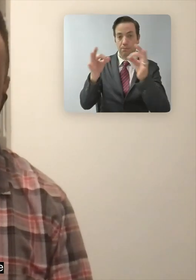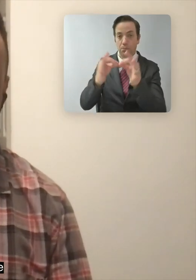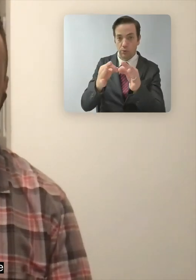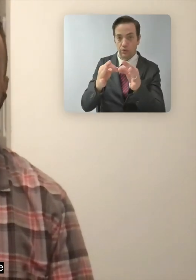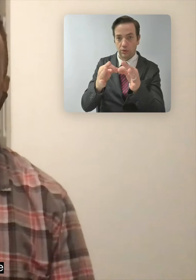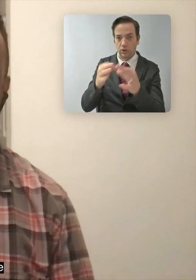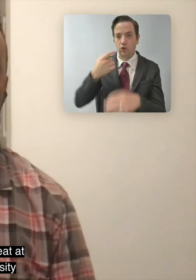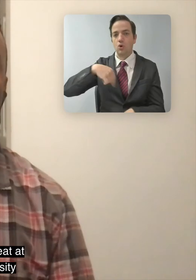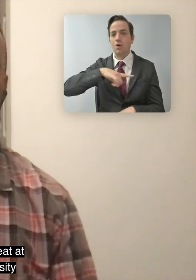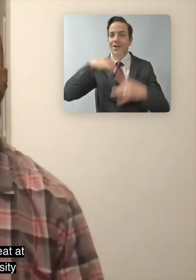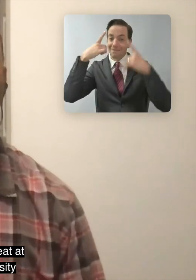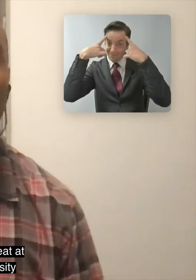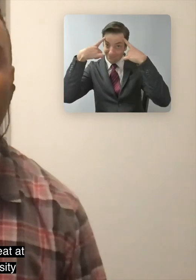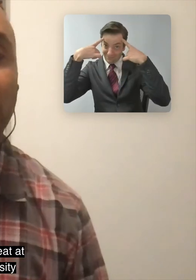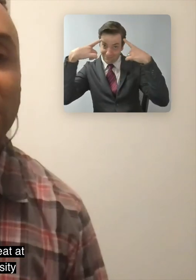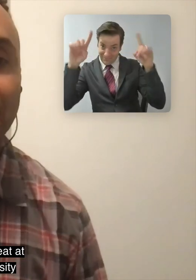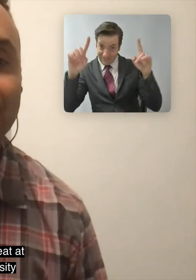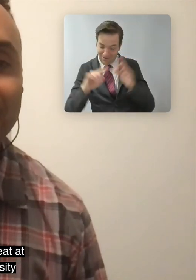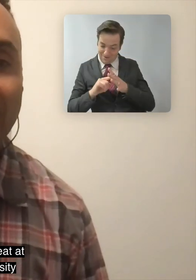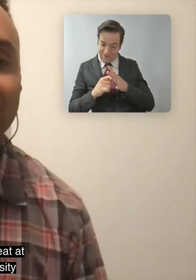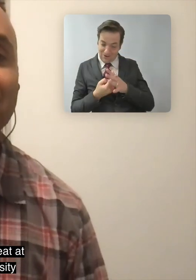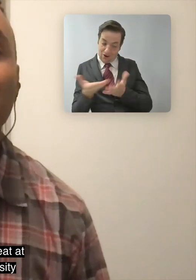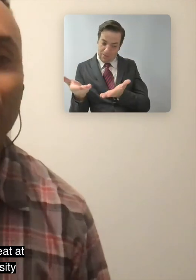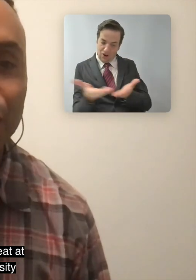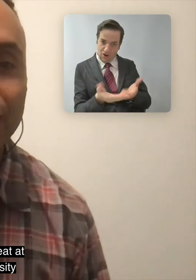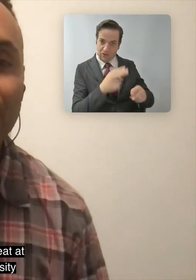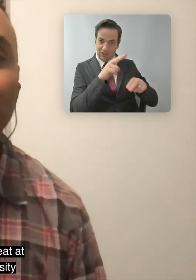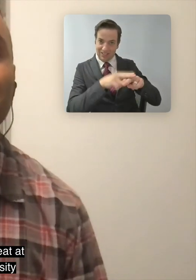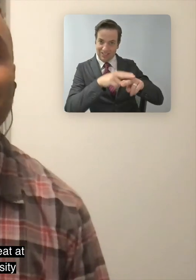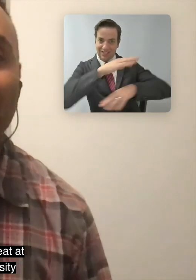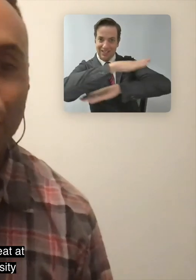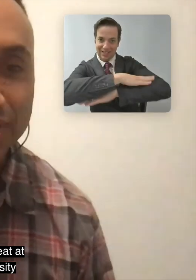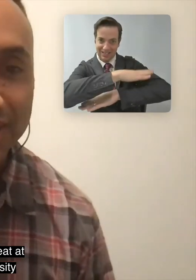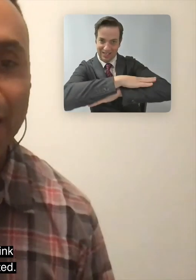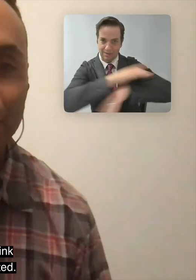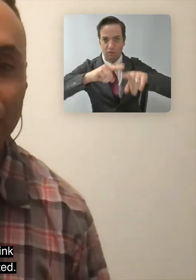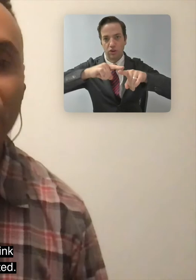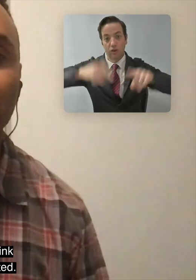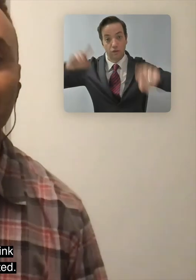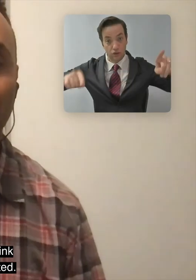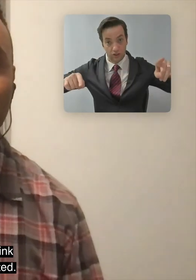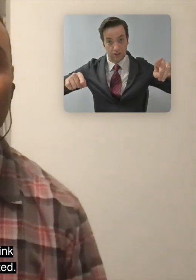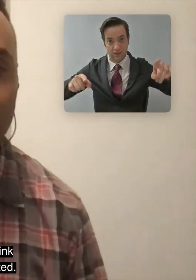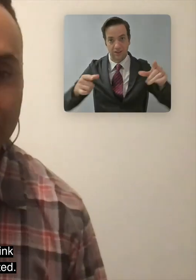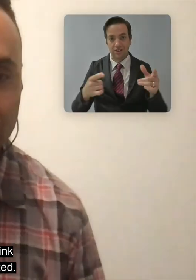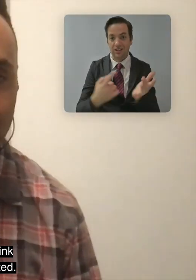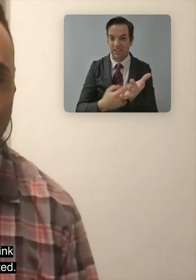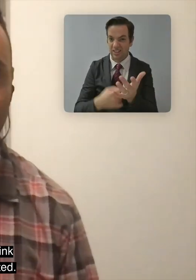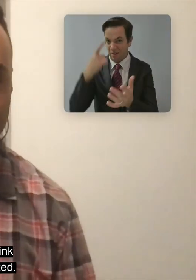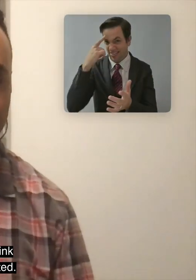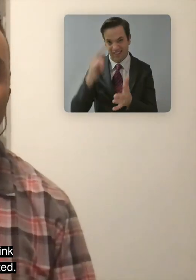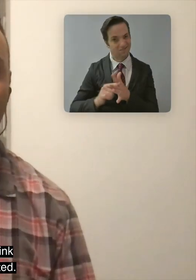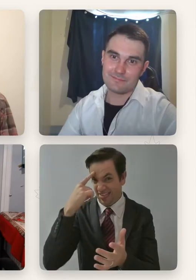think that we've finally been offered a seat at the table for this diversity conversation, but I think we're just getting